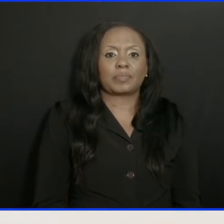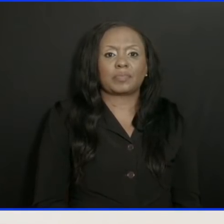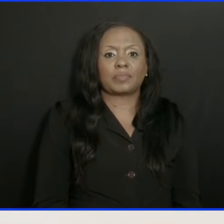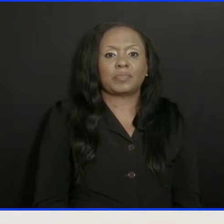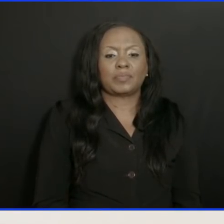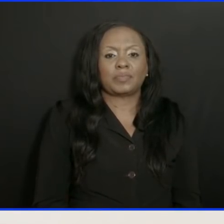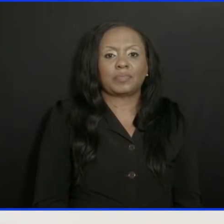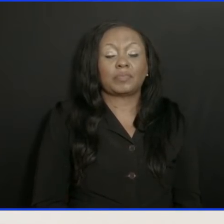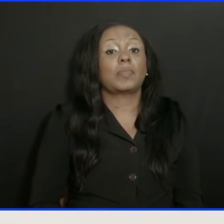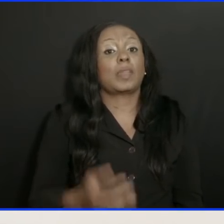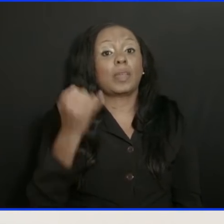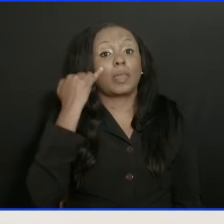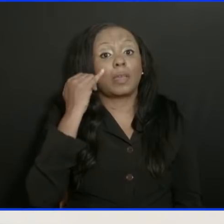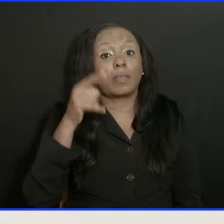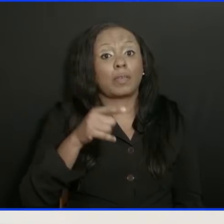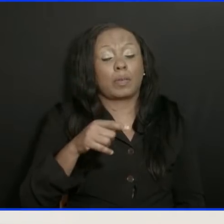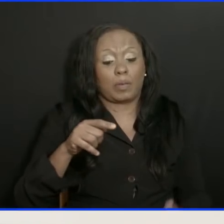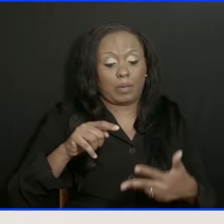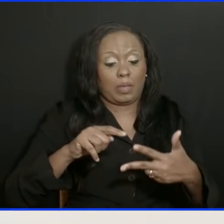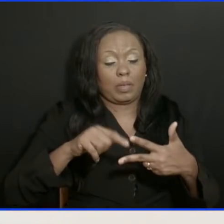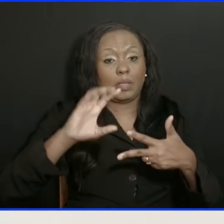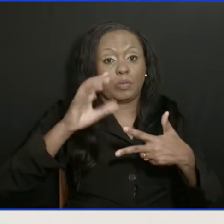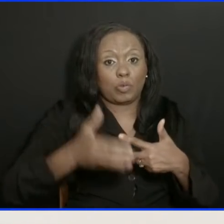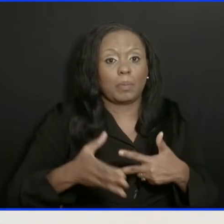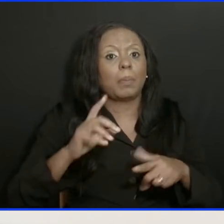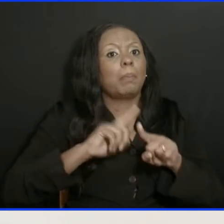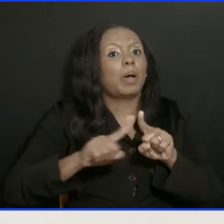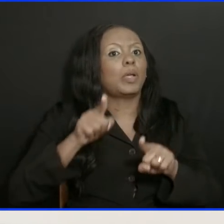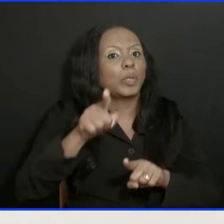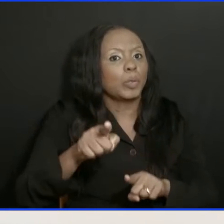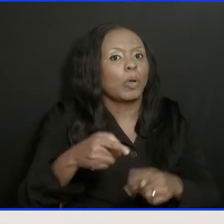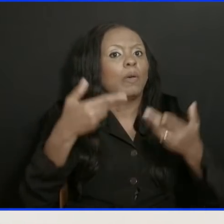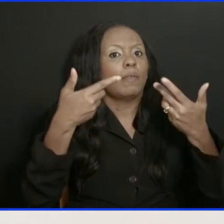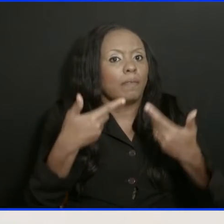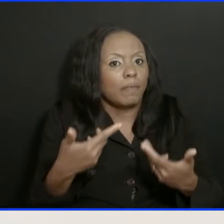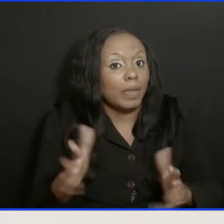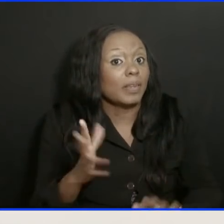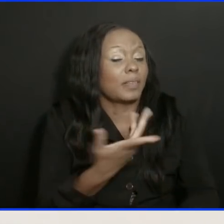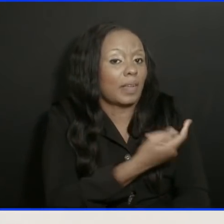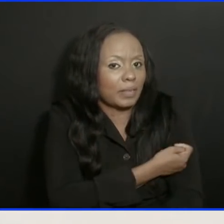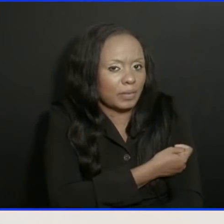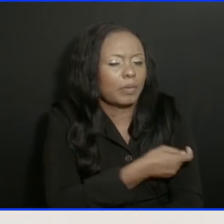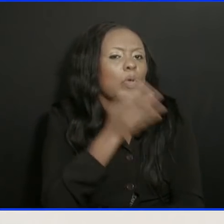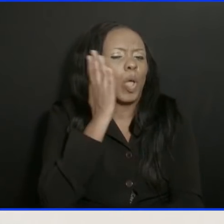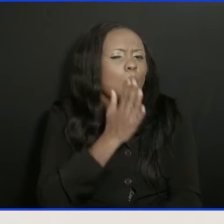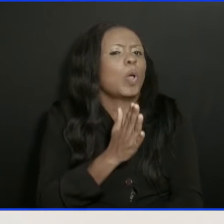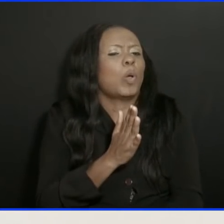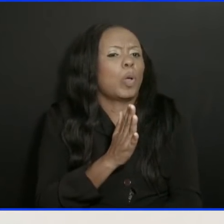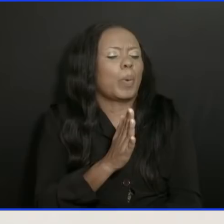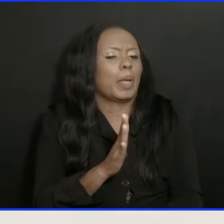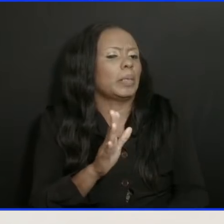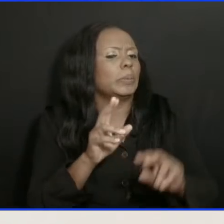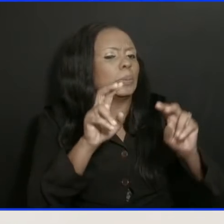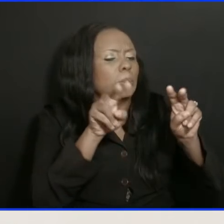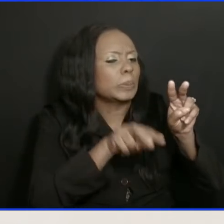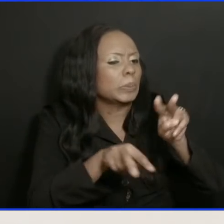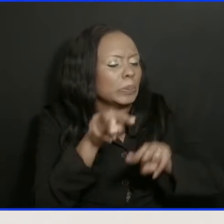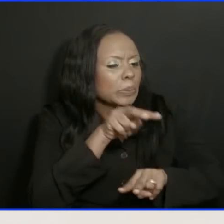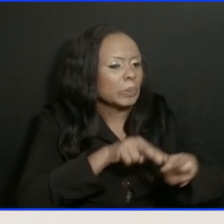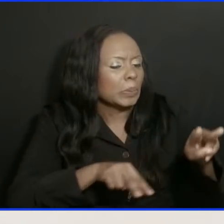are vaccinated, we will keep a special eye on you, but you will be quarantined at